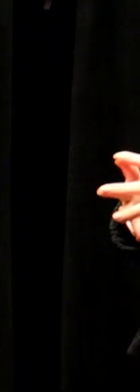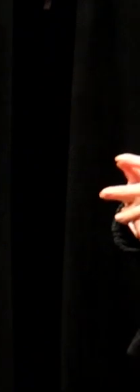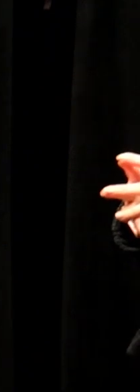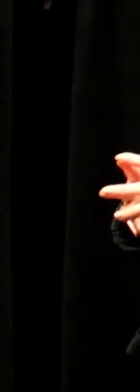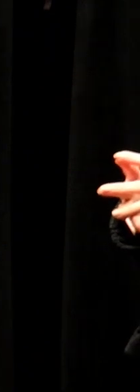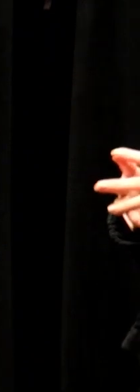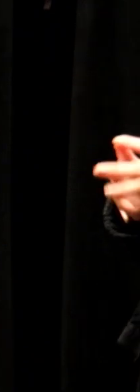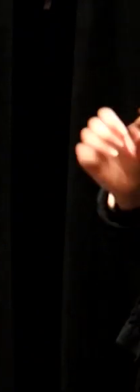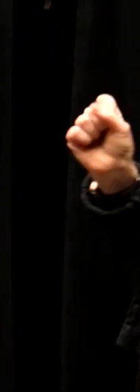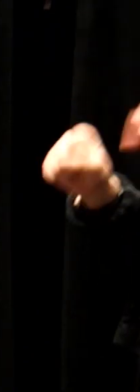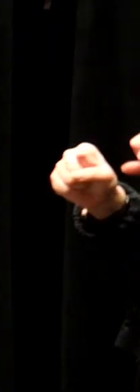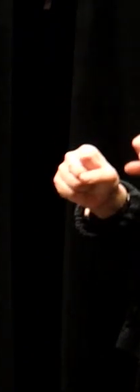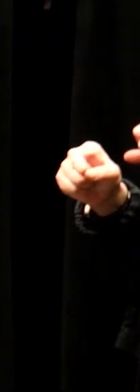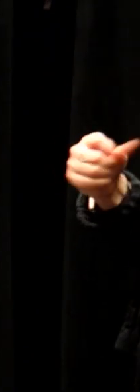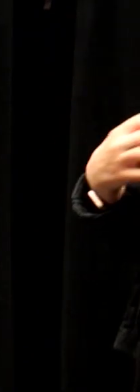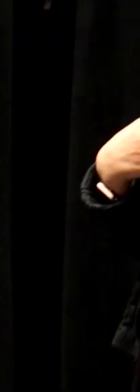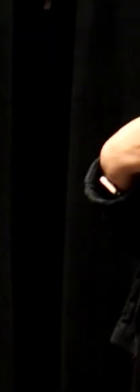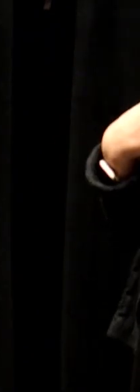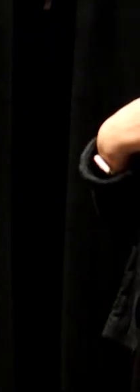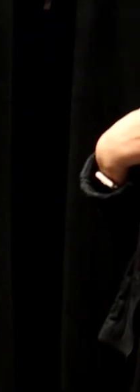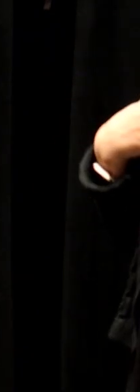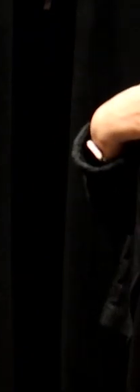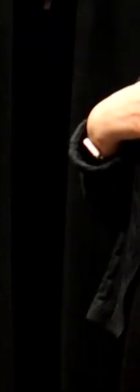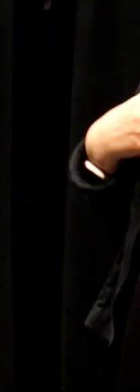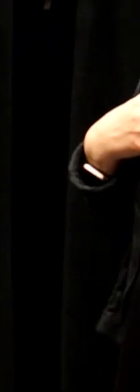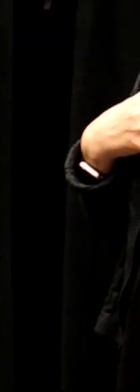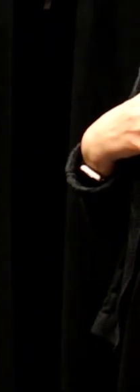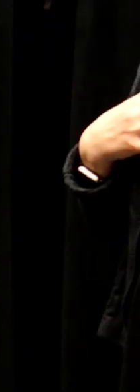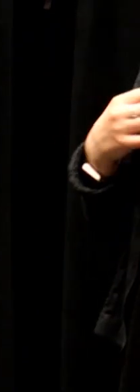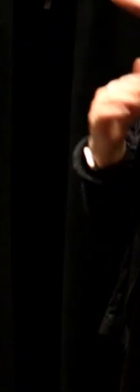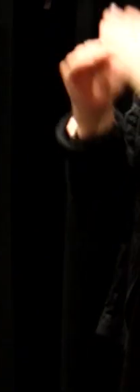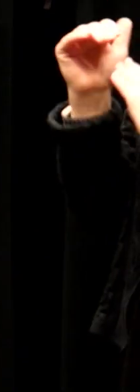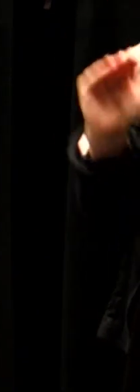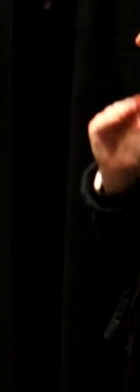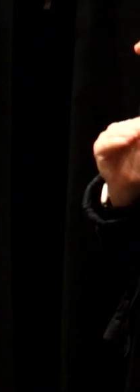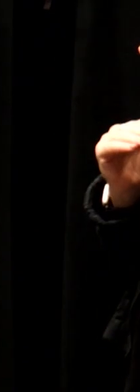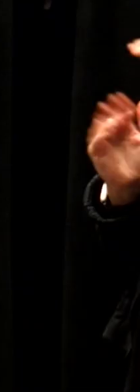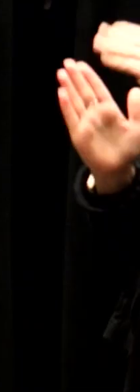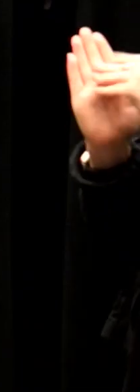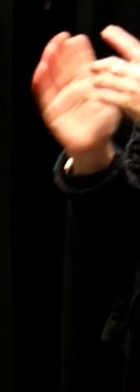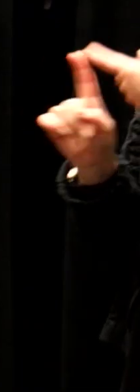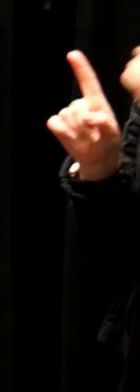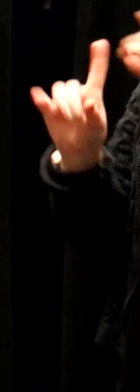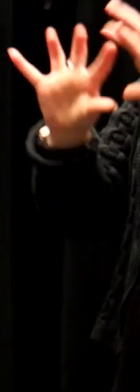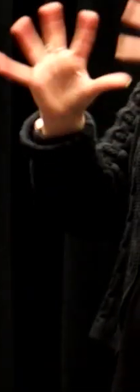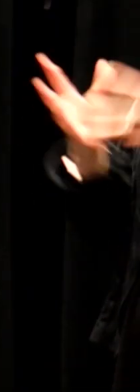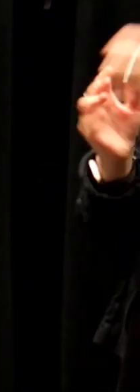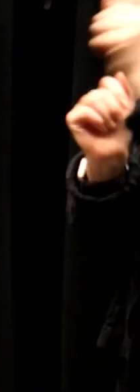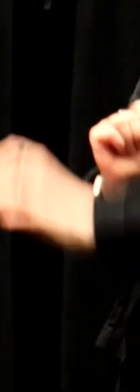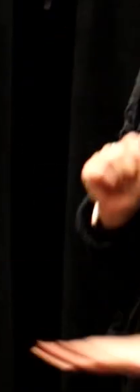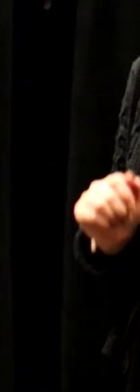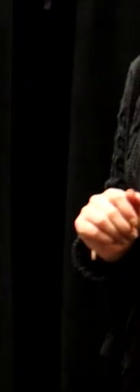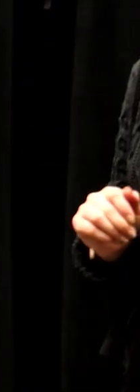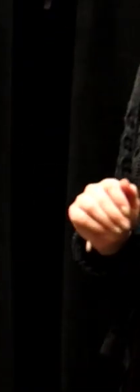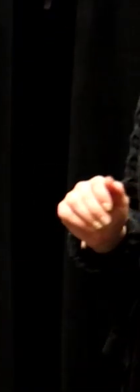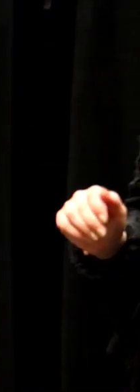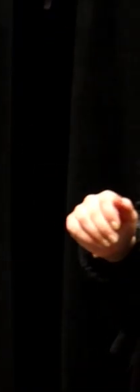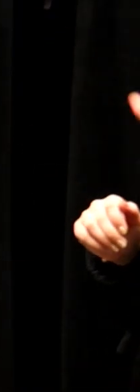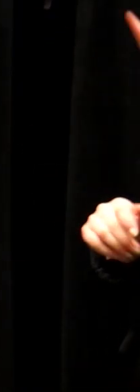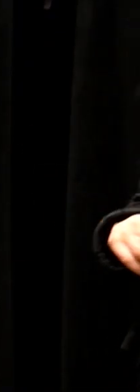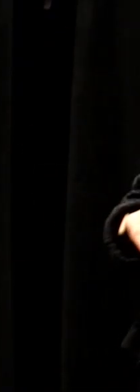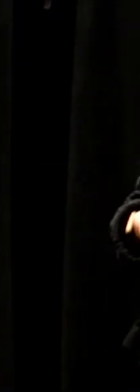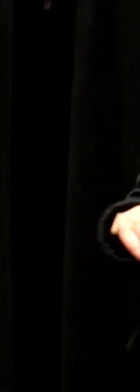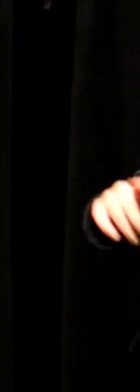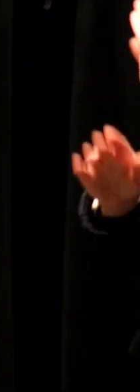it gets kind of uncomfortable because we have students from all over the world, and they all come from different walks of